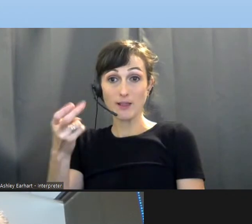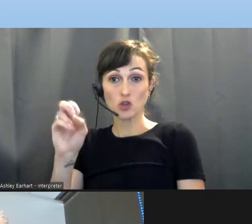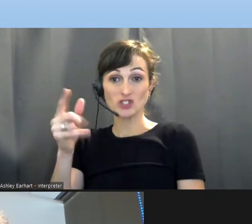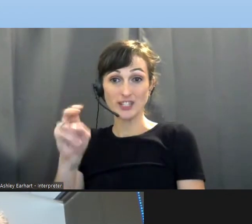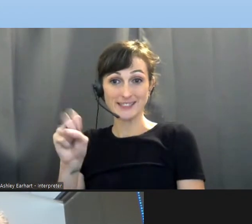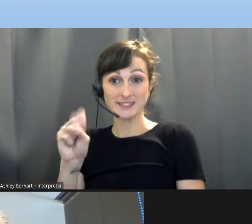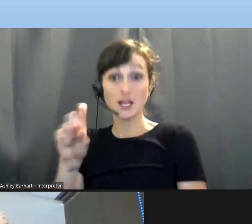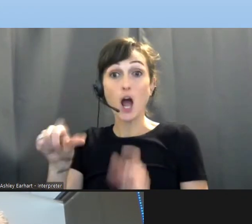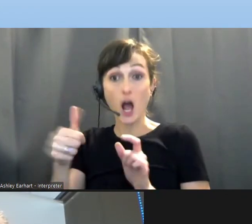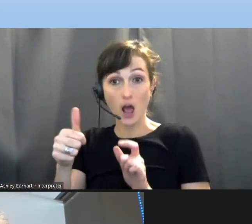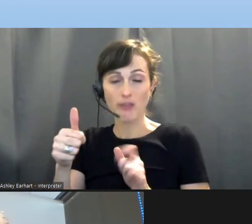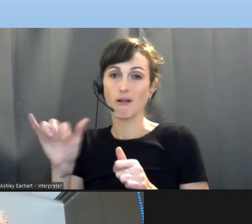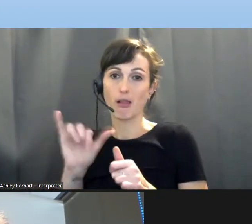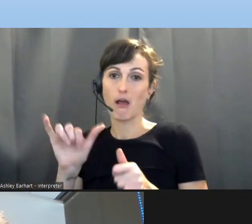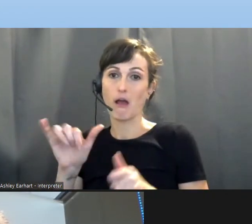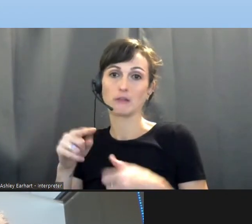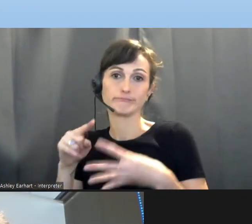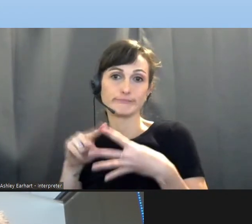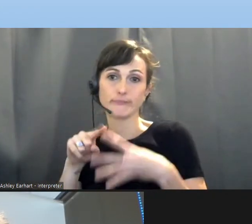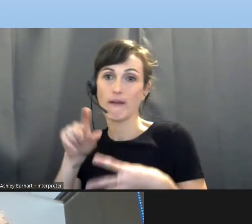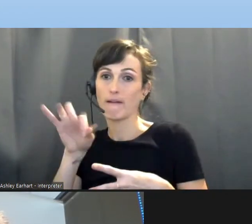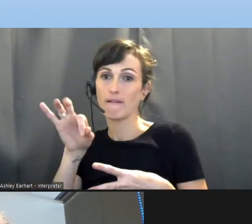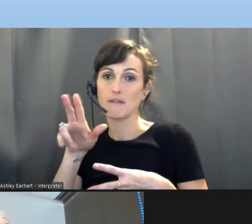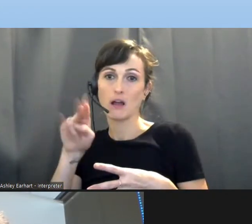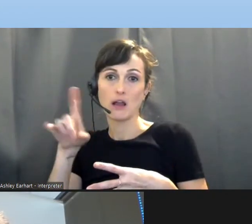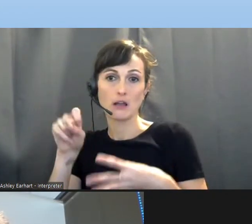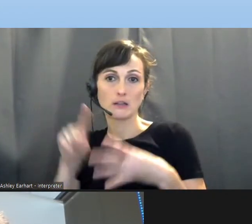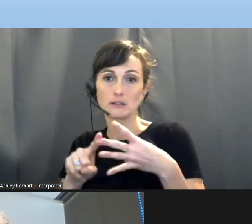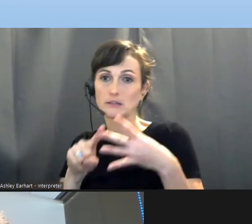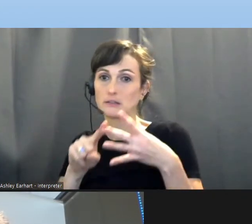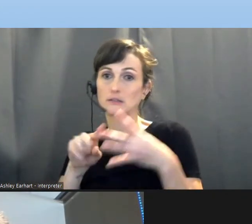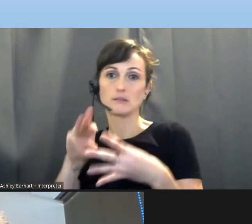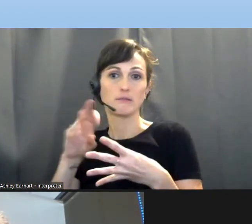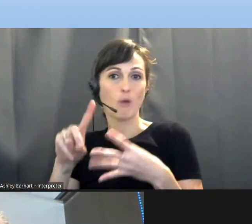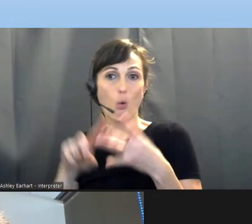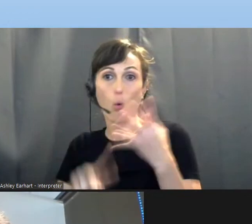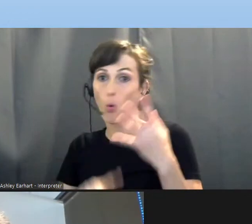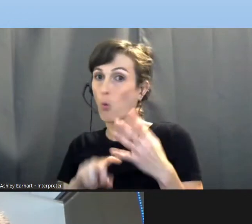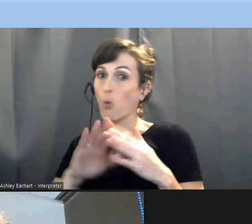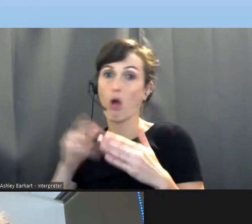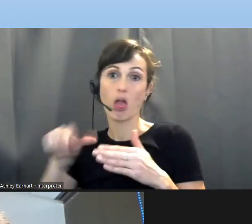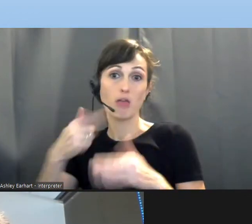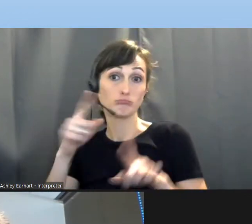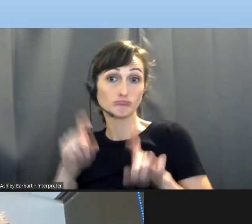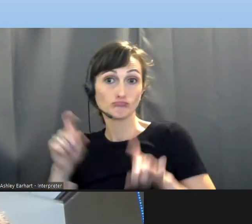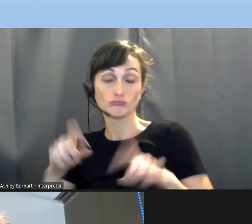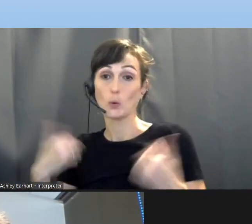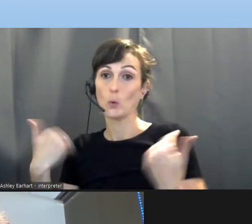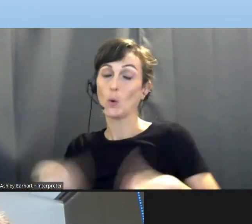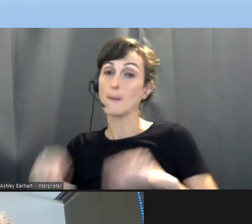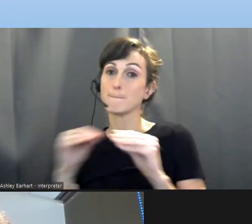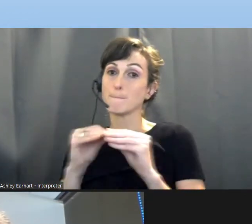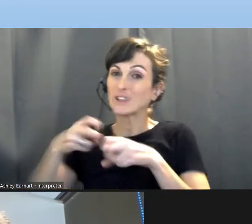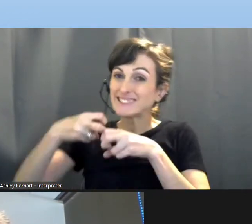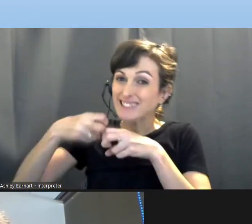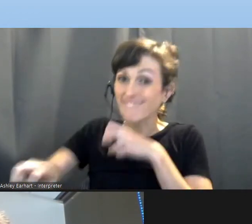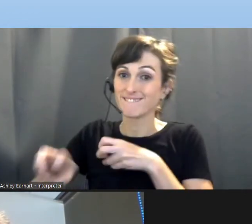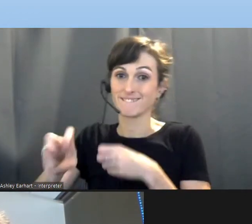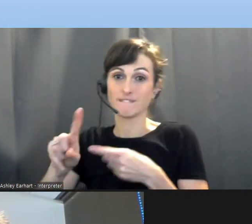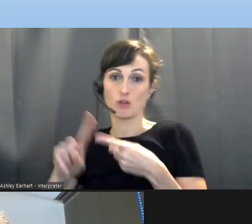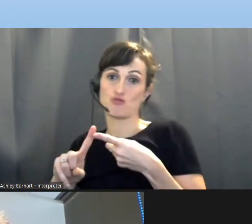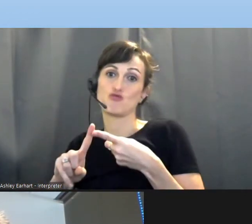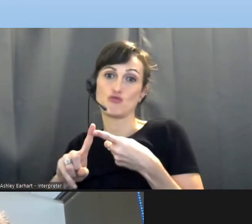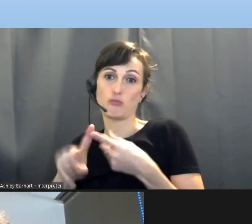pathogens, fungus, mold that were being tested are so much harder, are way